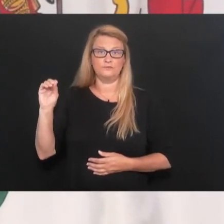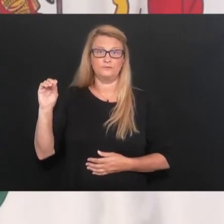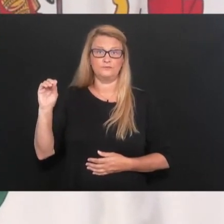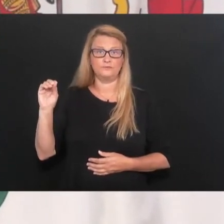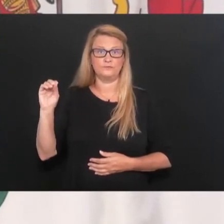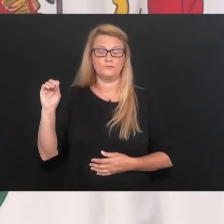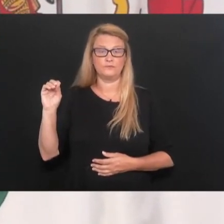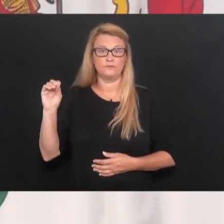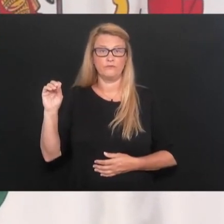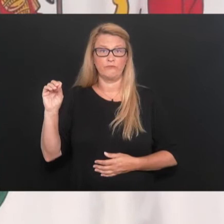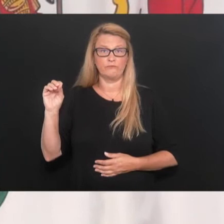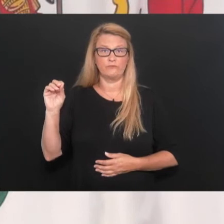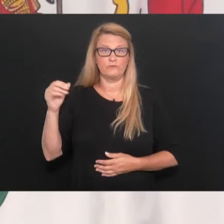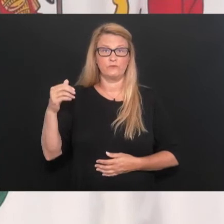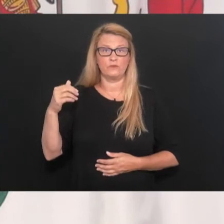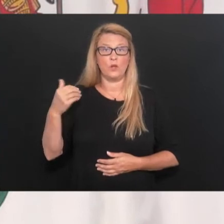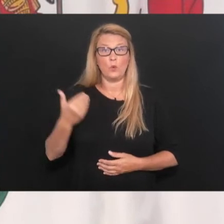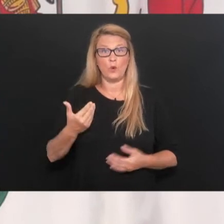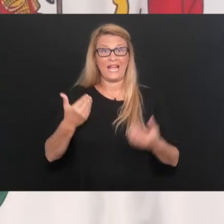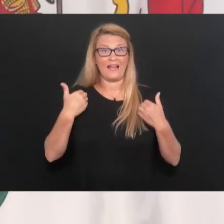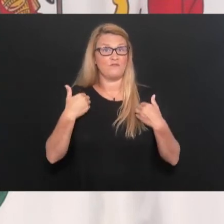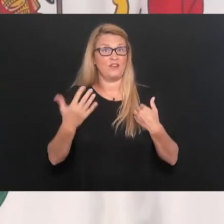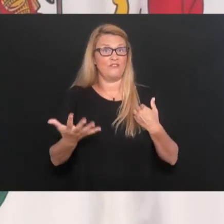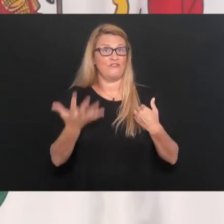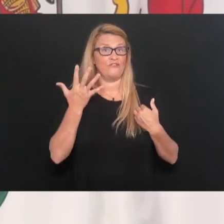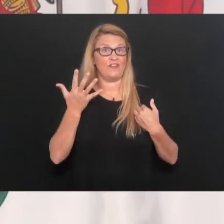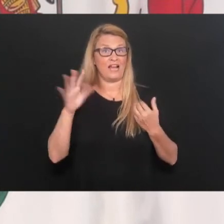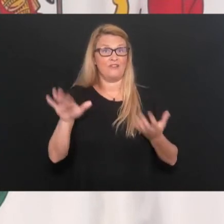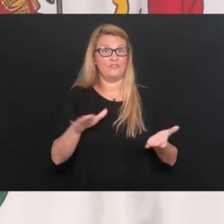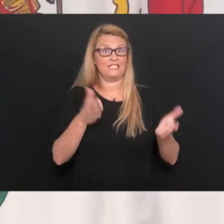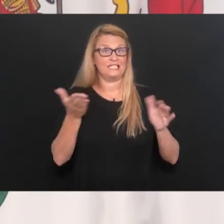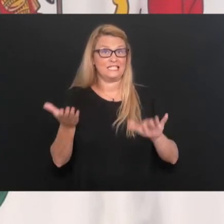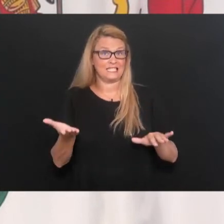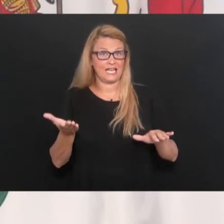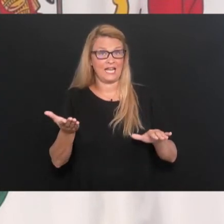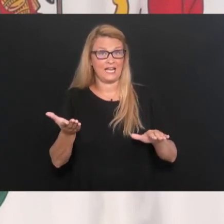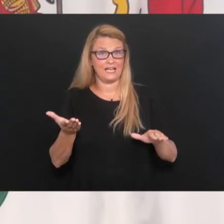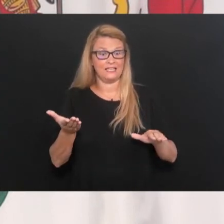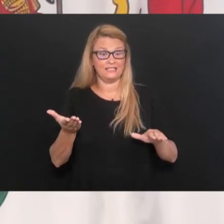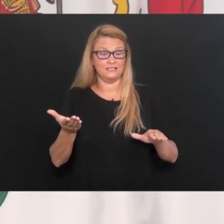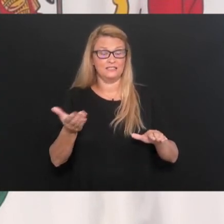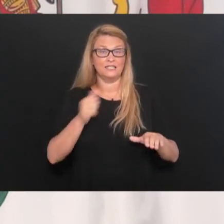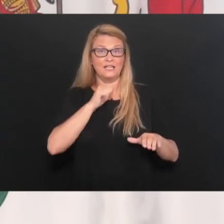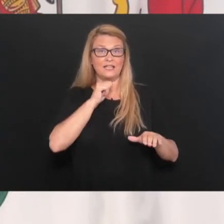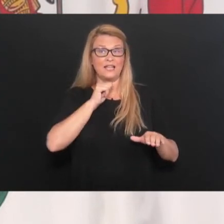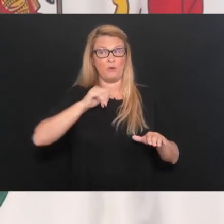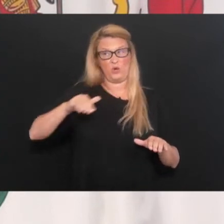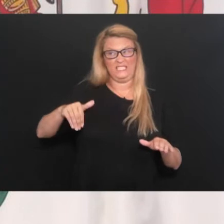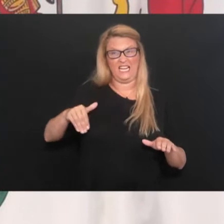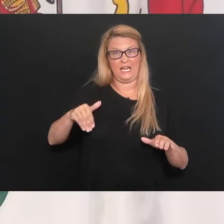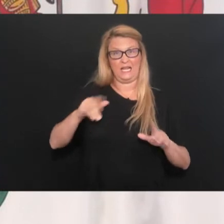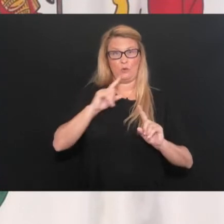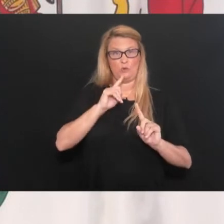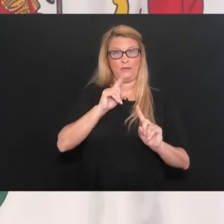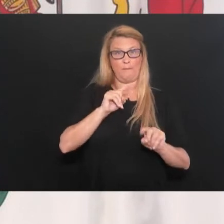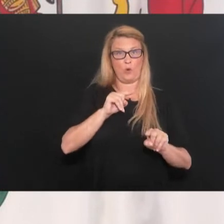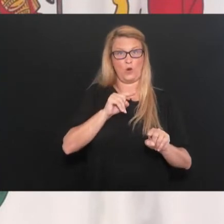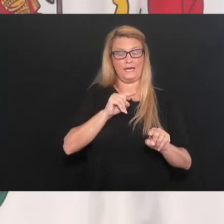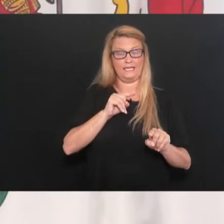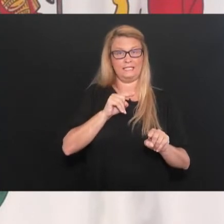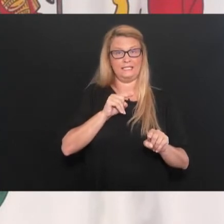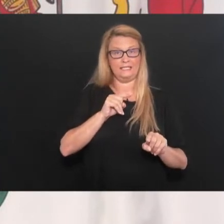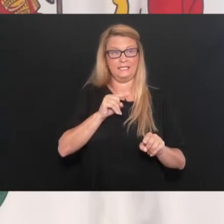In addition to that, we have 5 additional deaths, you know, that were unreported to us, and you know, and through all